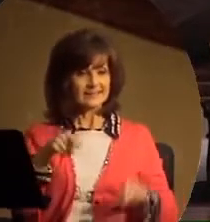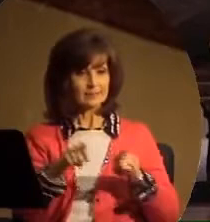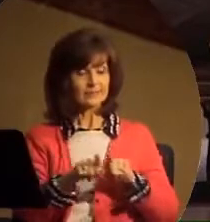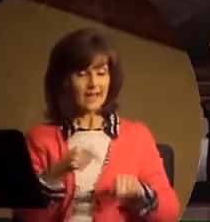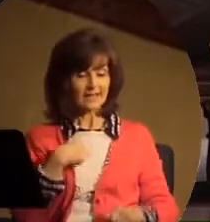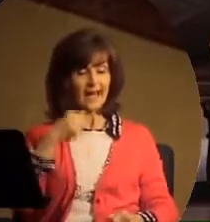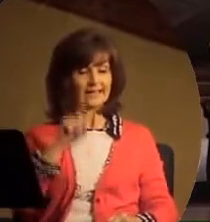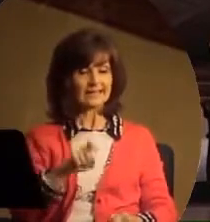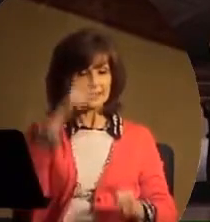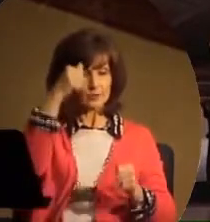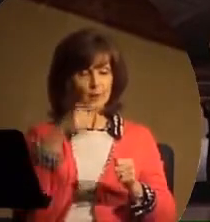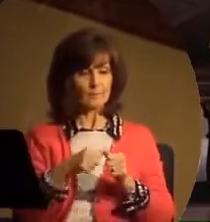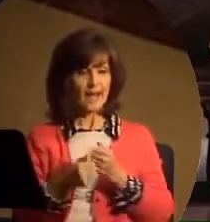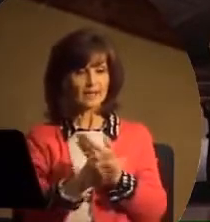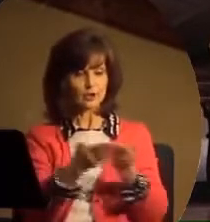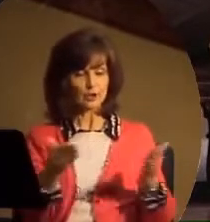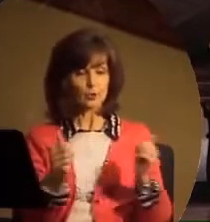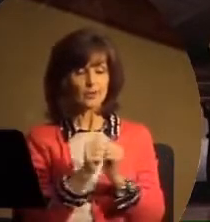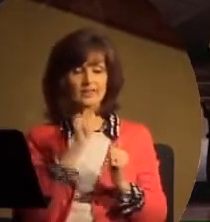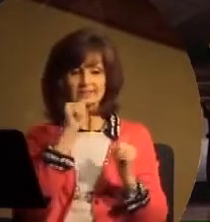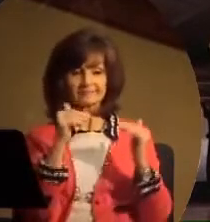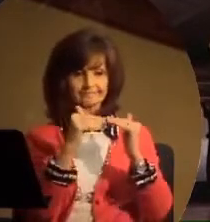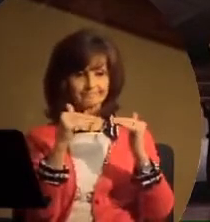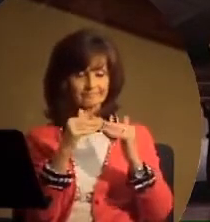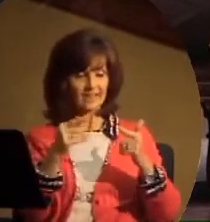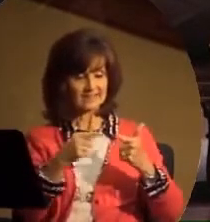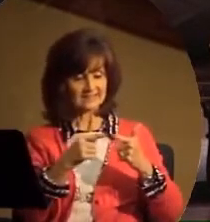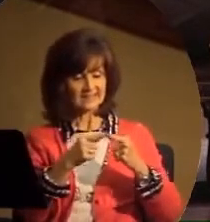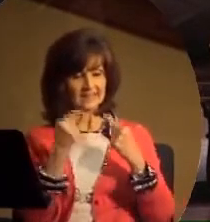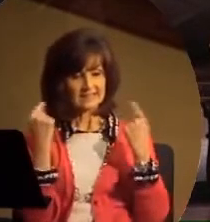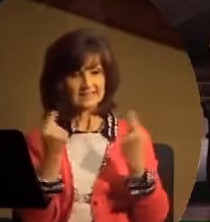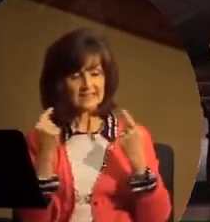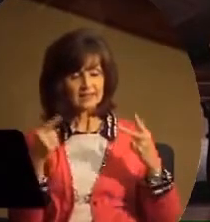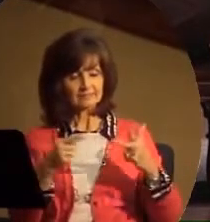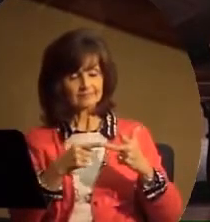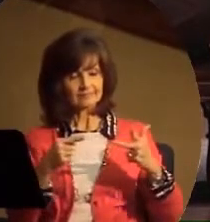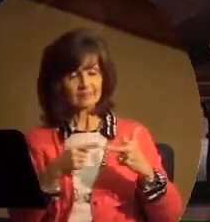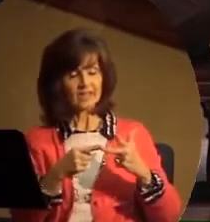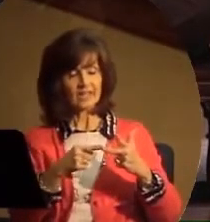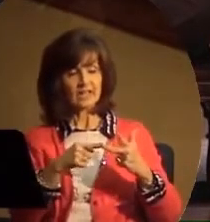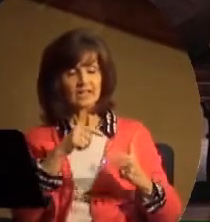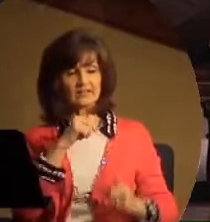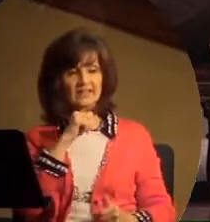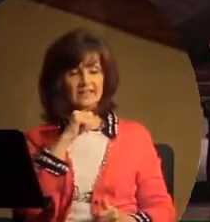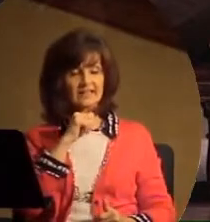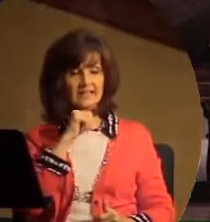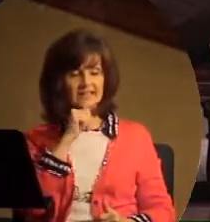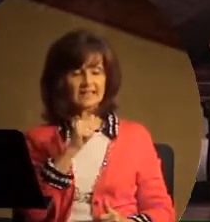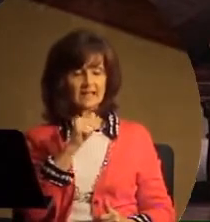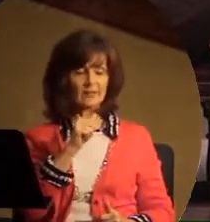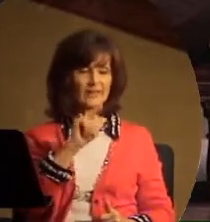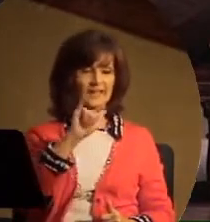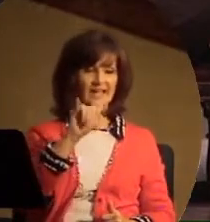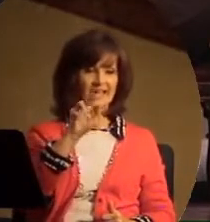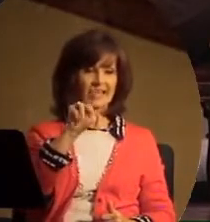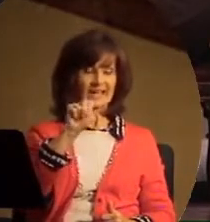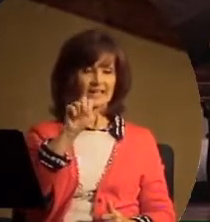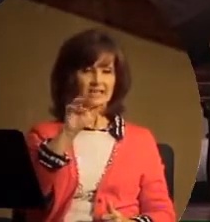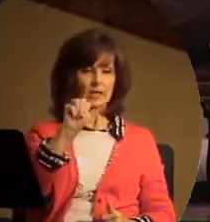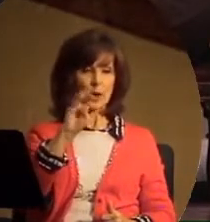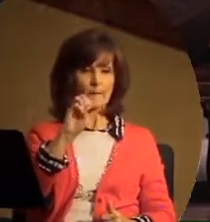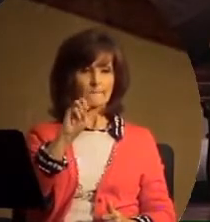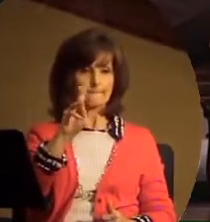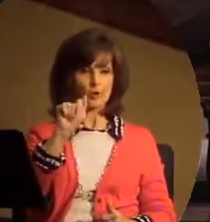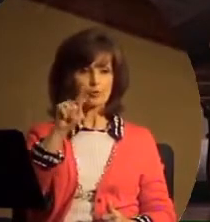remind you, with the injustice, the iniquity, the immorality, and the idolatry, these were